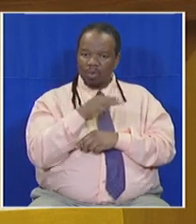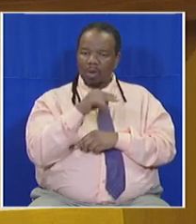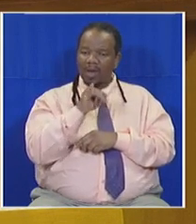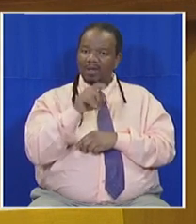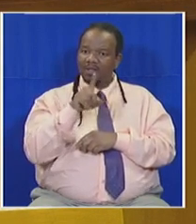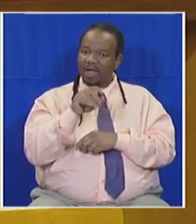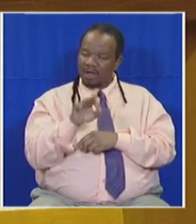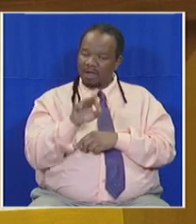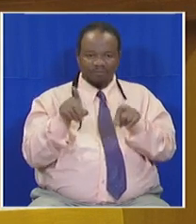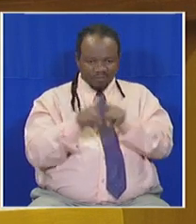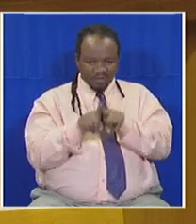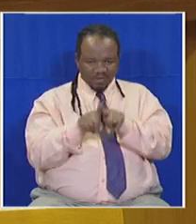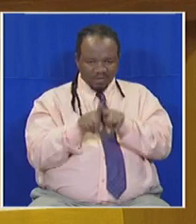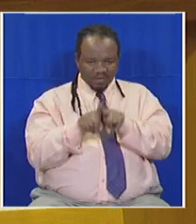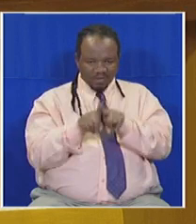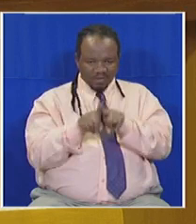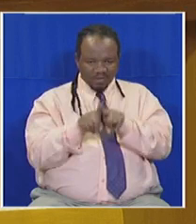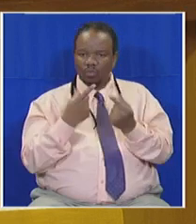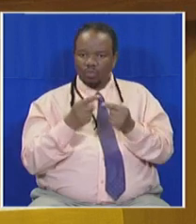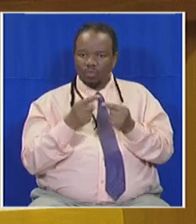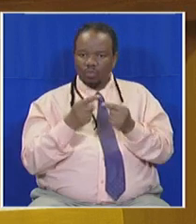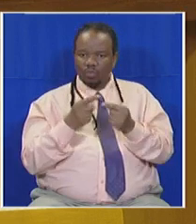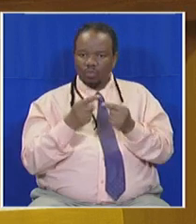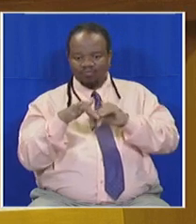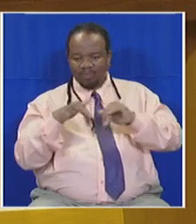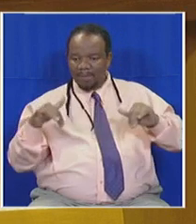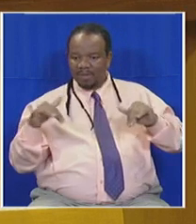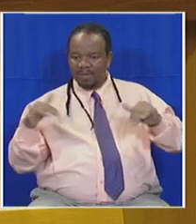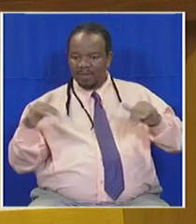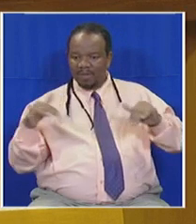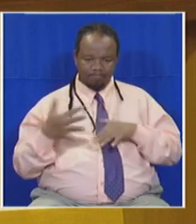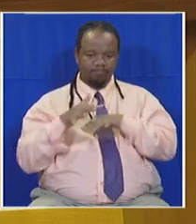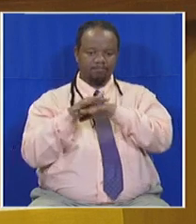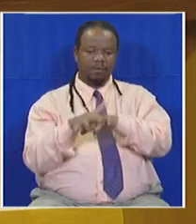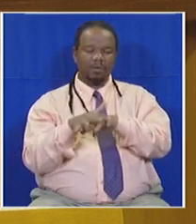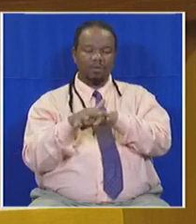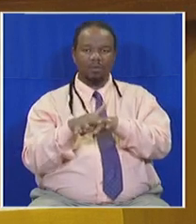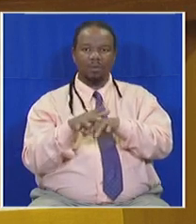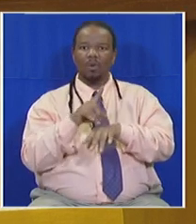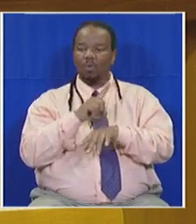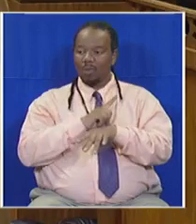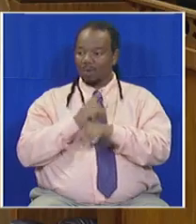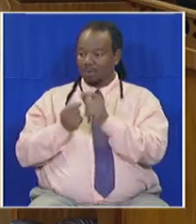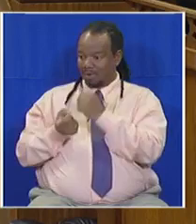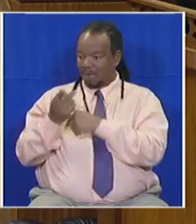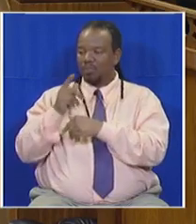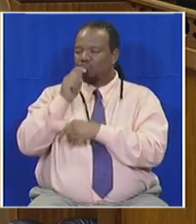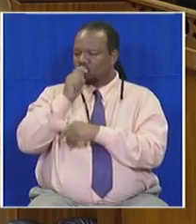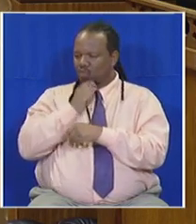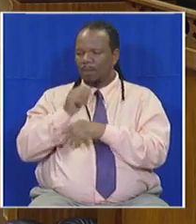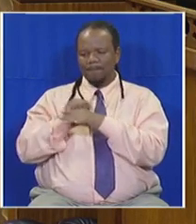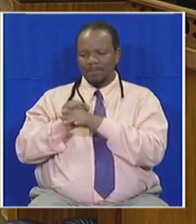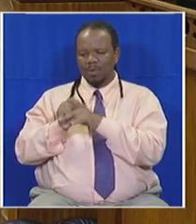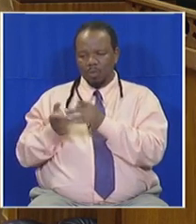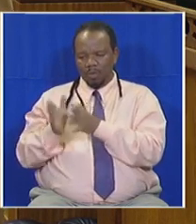to do, to transform apartheid geography, which continues to define our current reality.